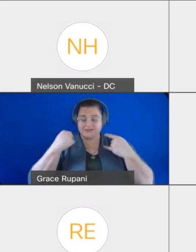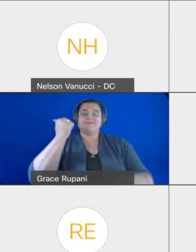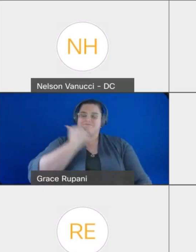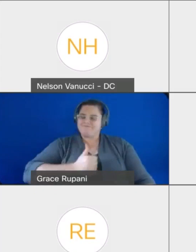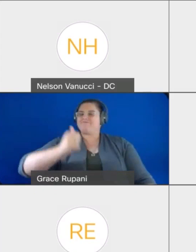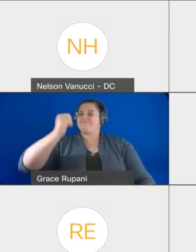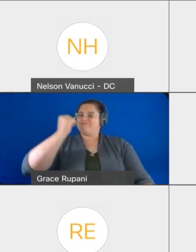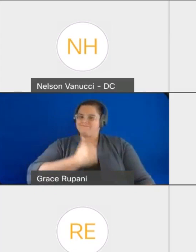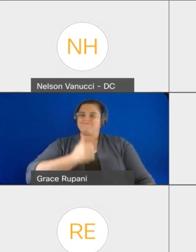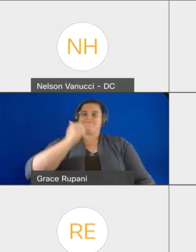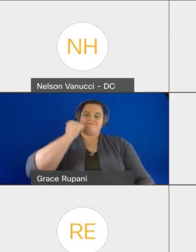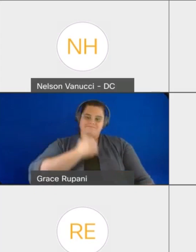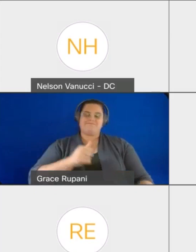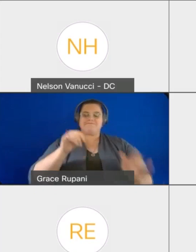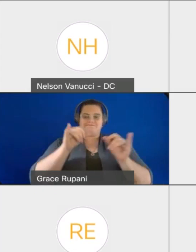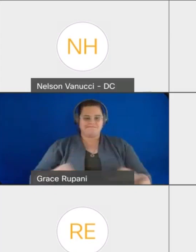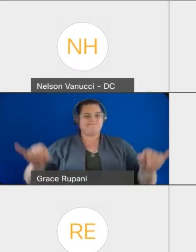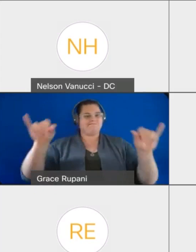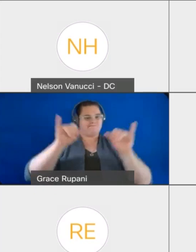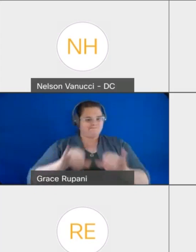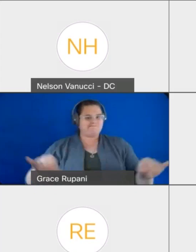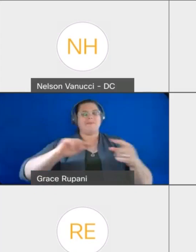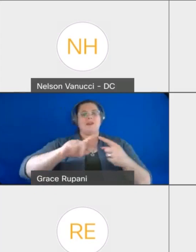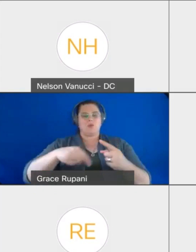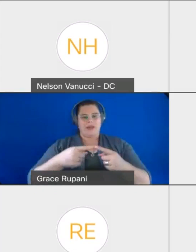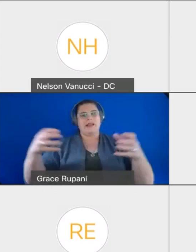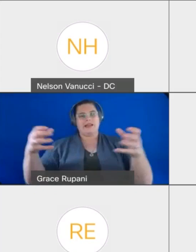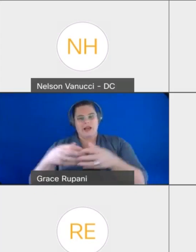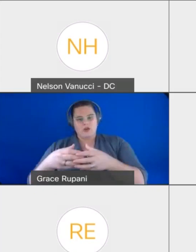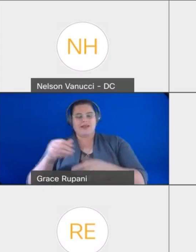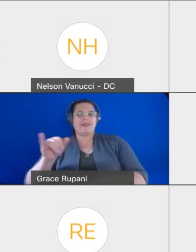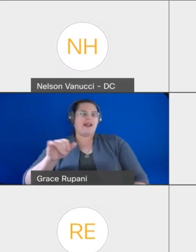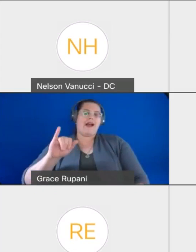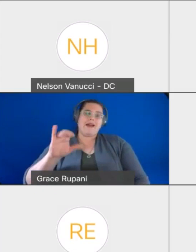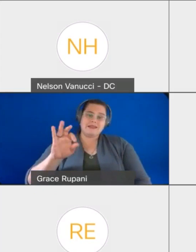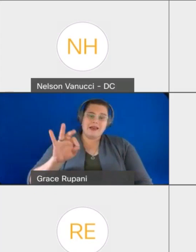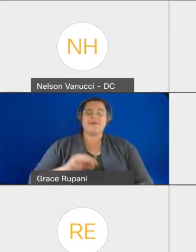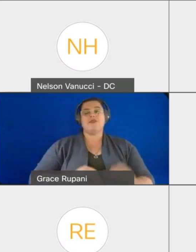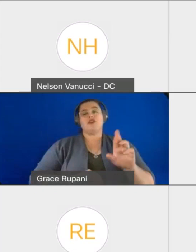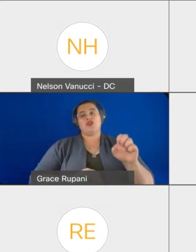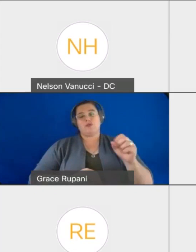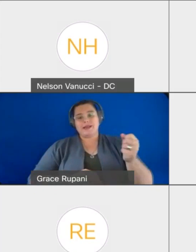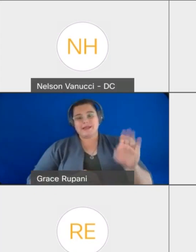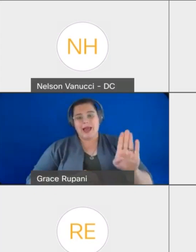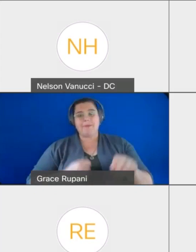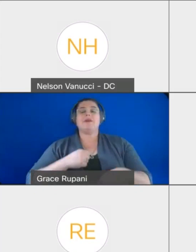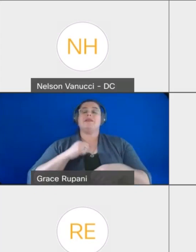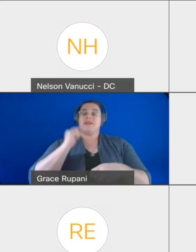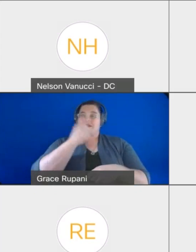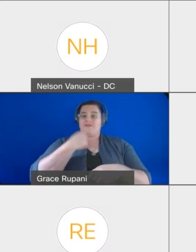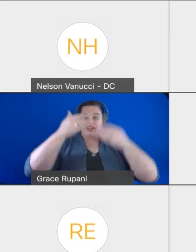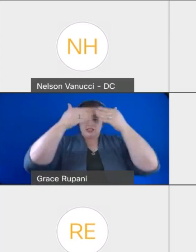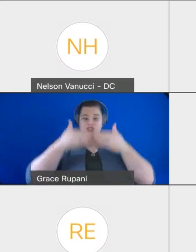our congregate settings, intermediate care facilities, and res habs. Face shields need to be used.